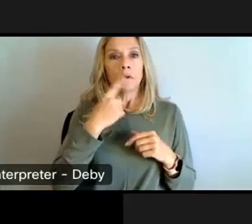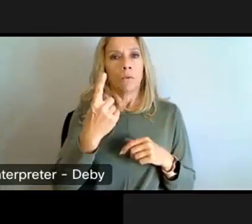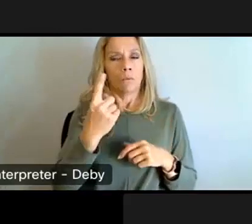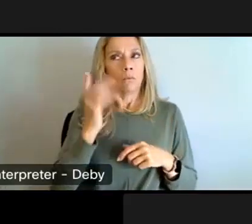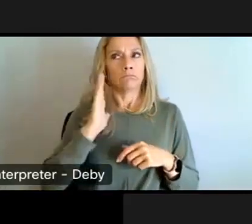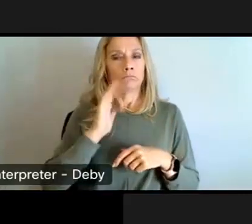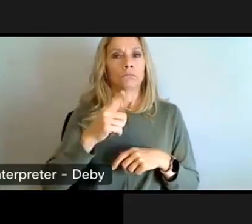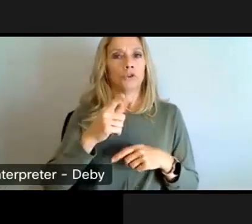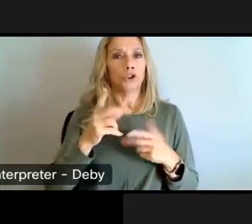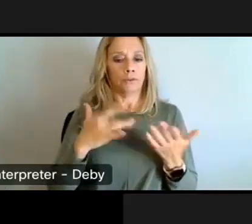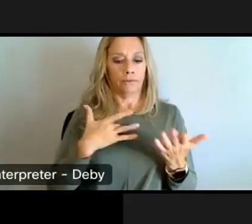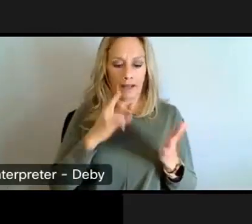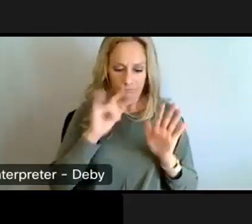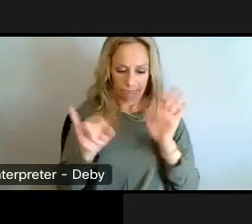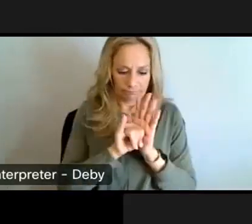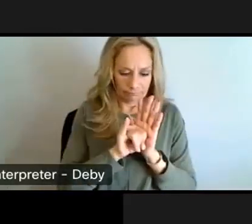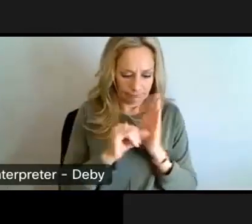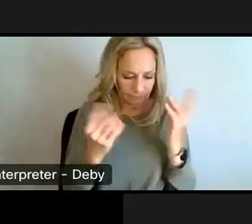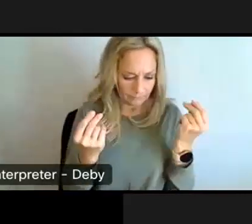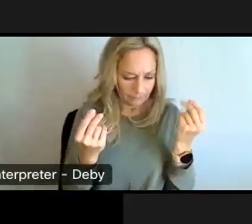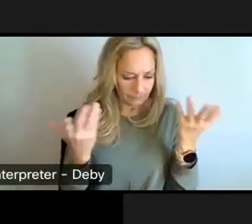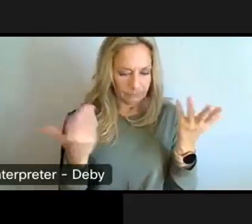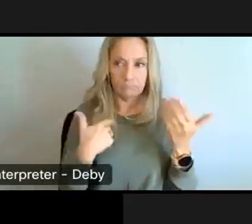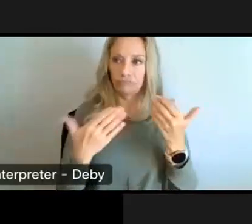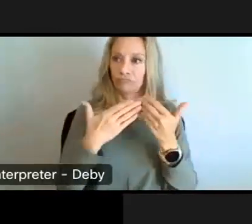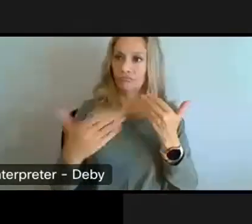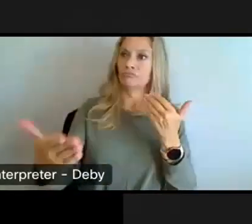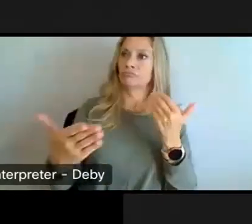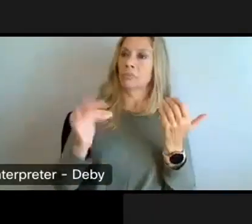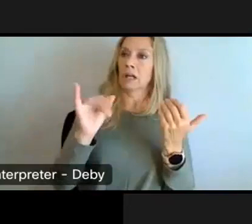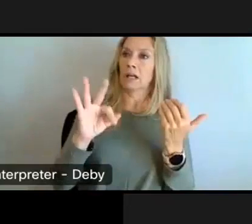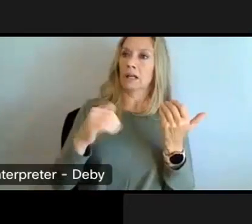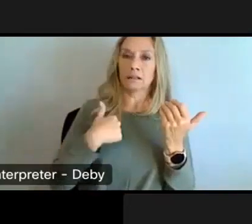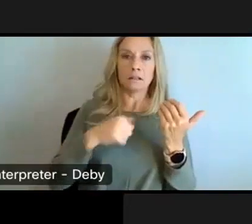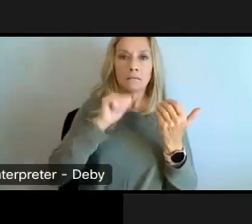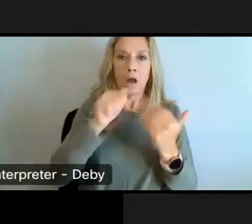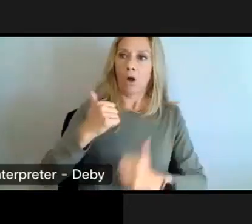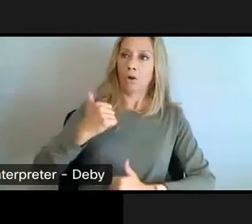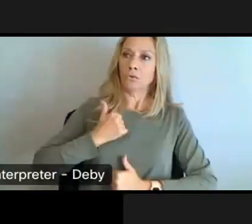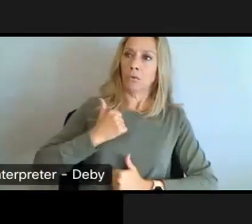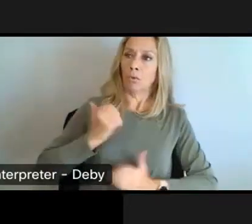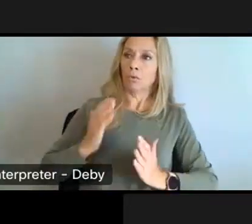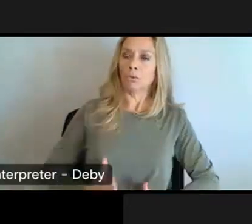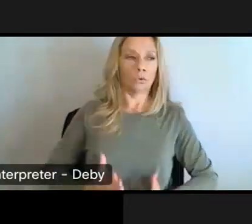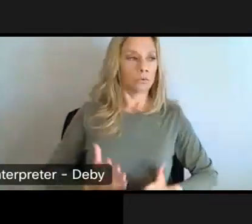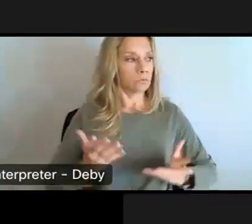and, weren't sure what was next, what you were going to be if you weren't a soldier as you were before, in the same